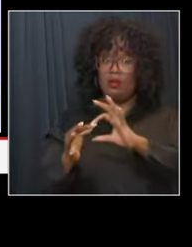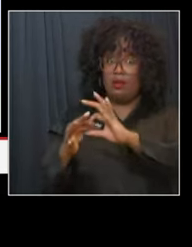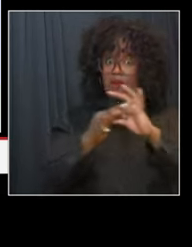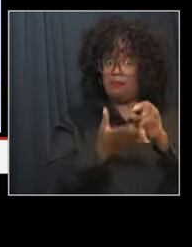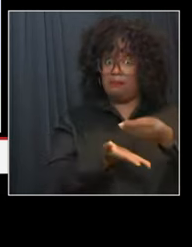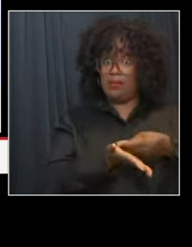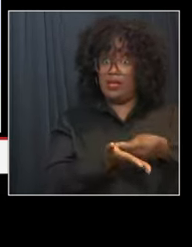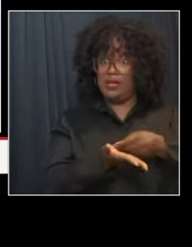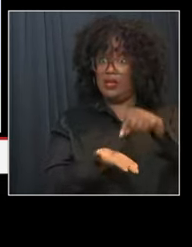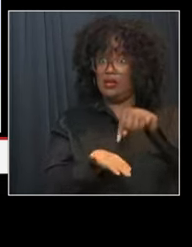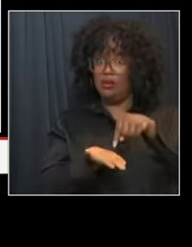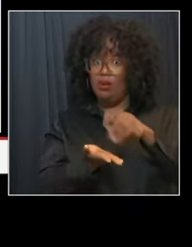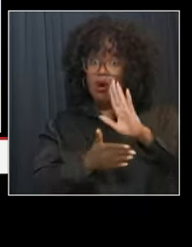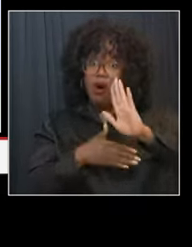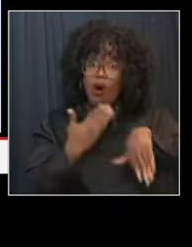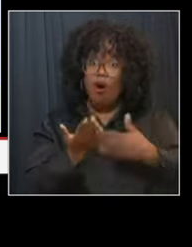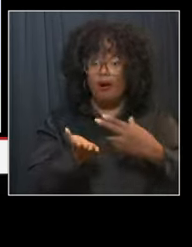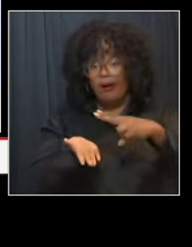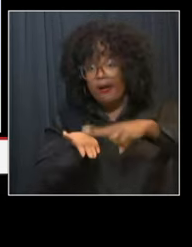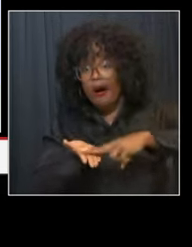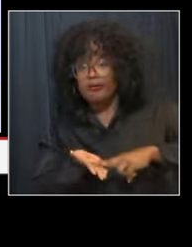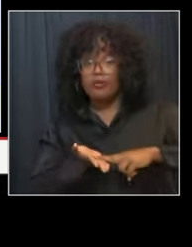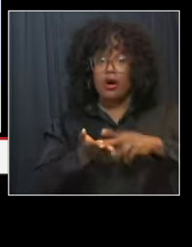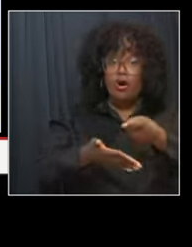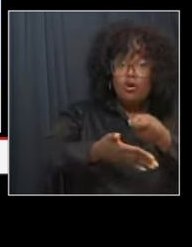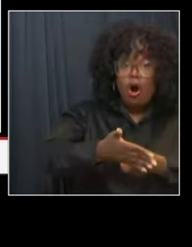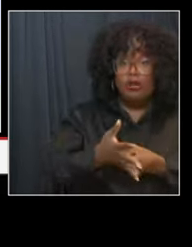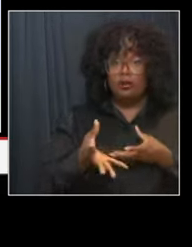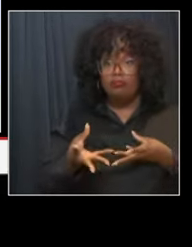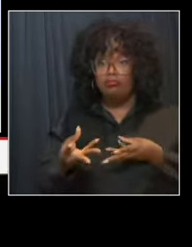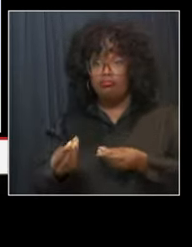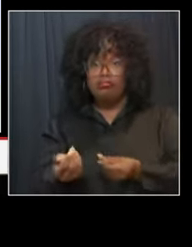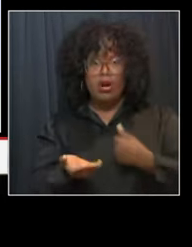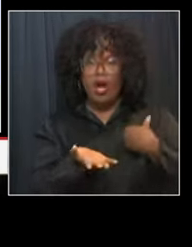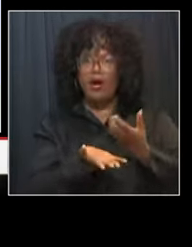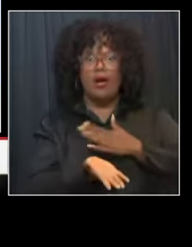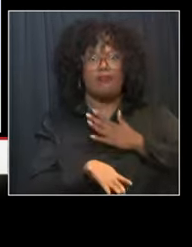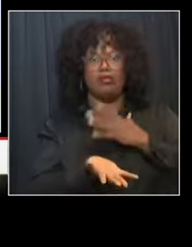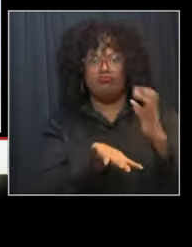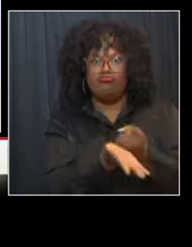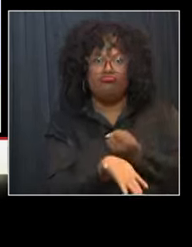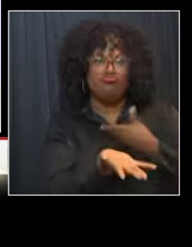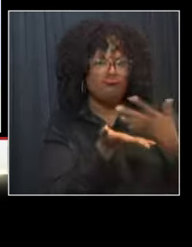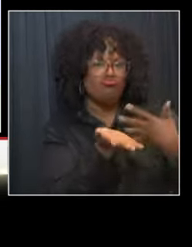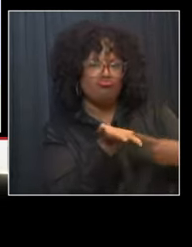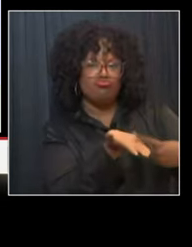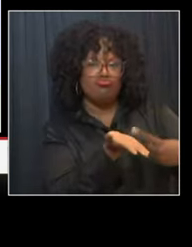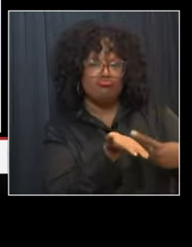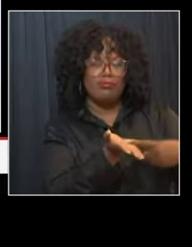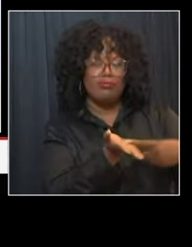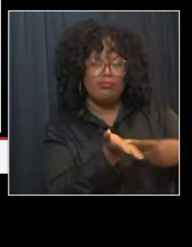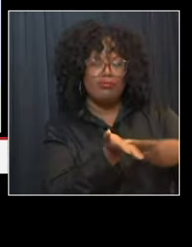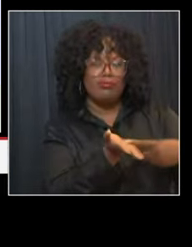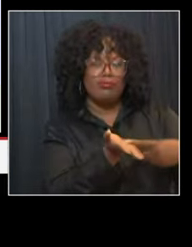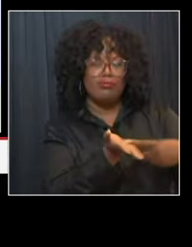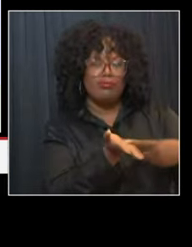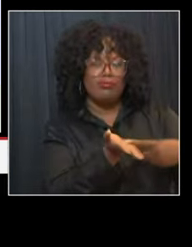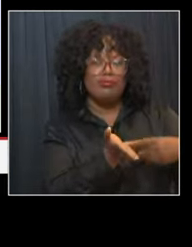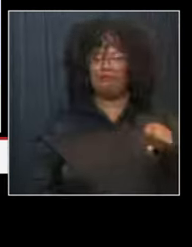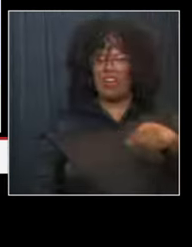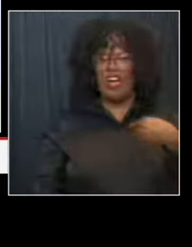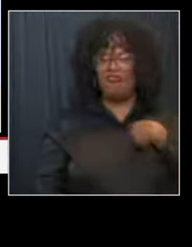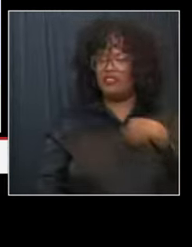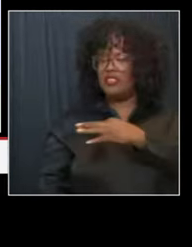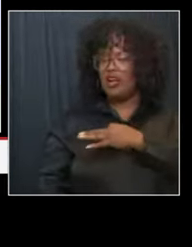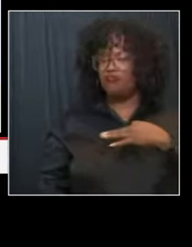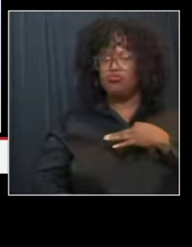and the like, I'm happy to entertain that, but I do think that we have the staff. I know I have the staff to